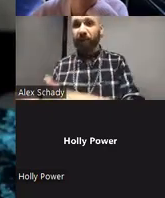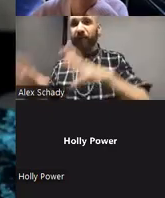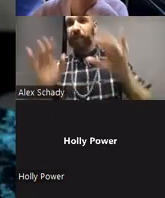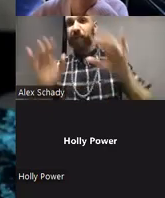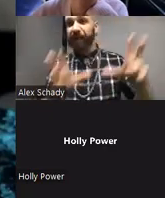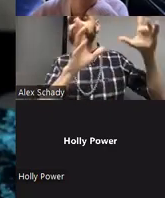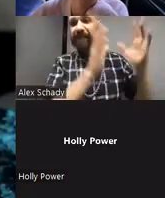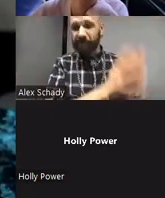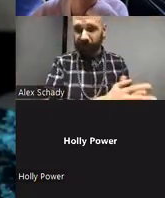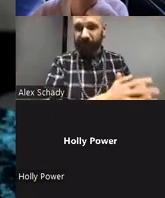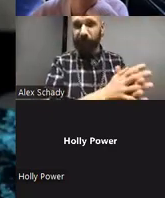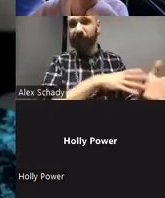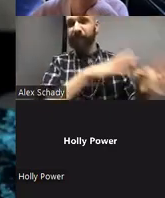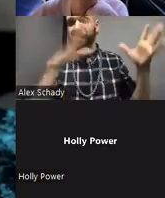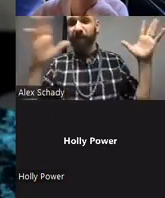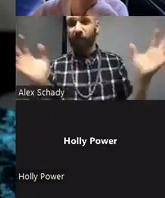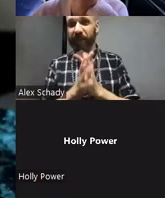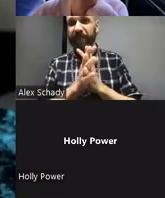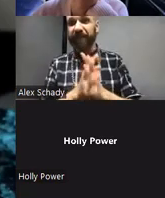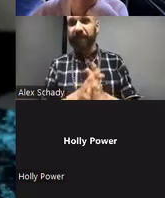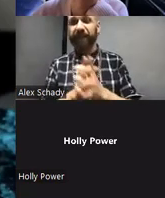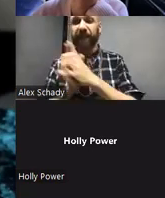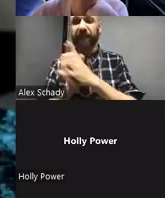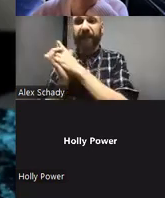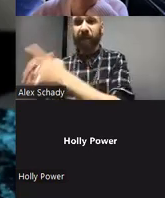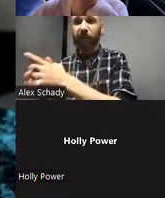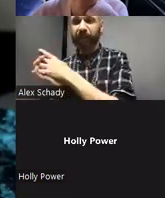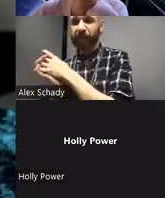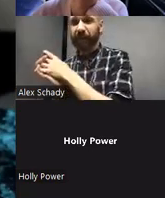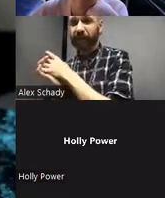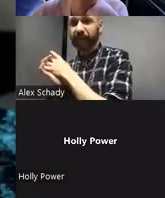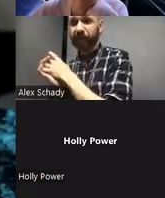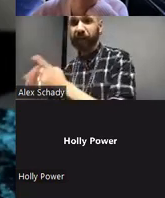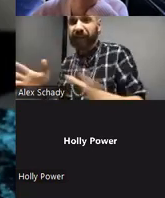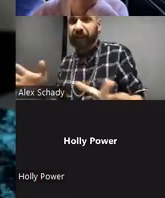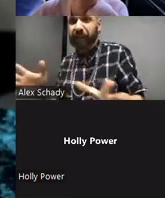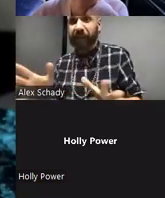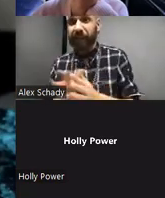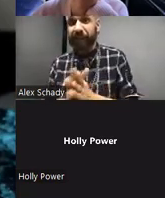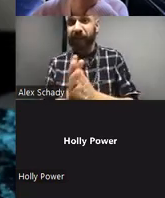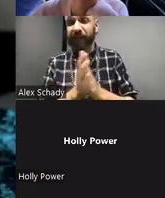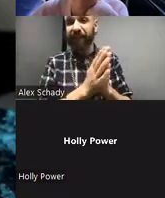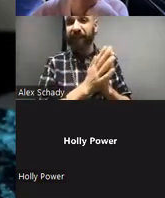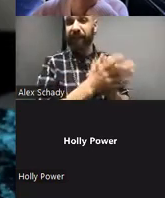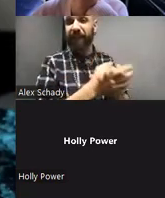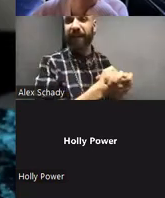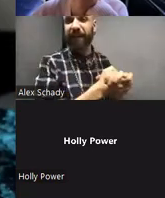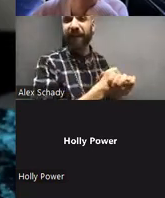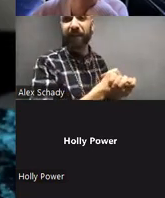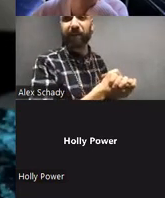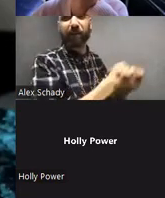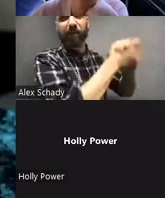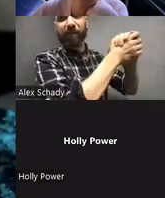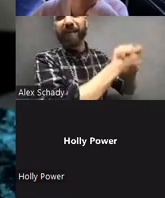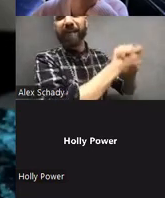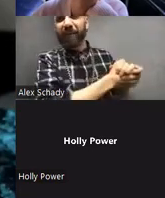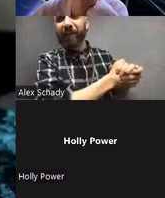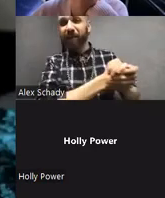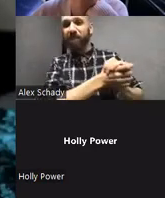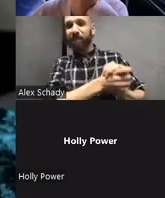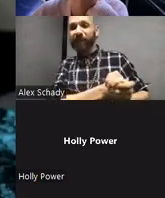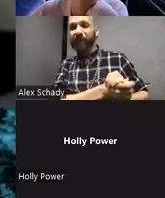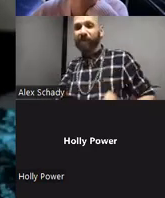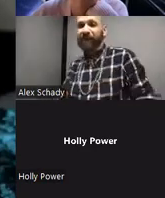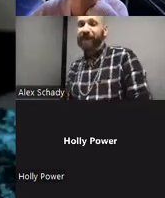the students, by the participants, all mixing together. It's happening in the Windows Gallery, and I've got a date for it now, Penny. It looks like it's going to be happening at the end of June.